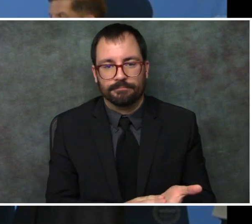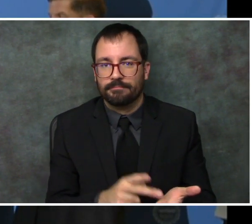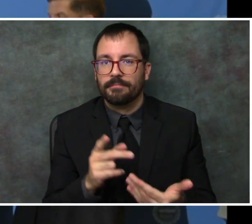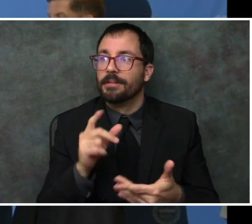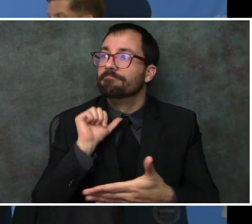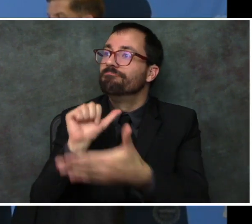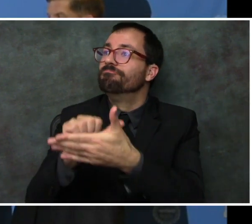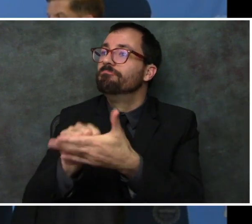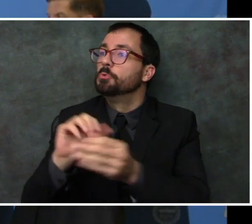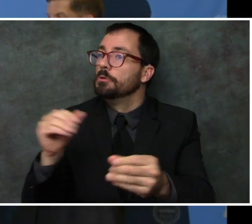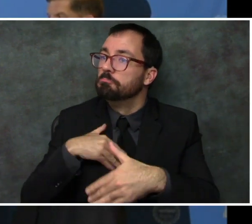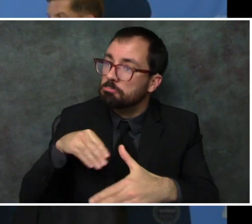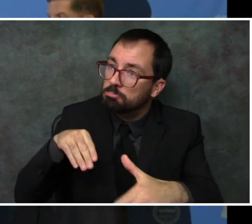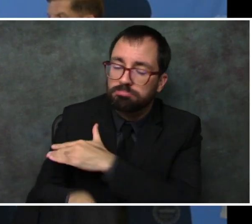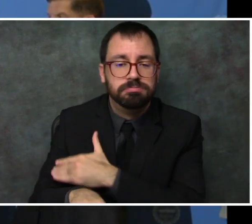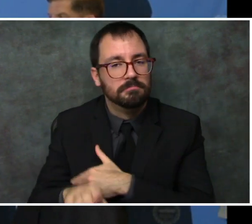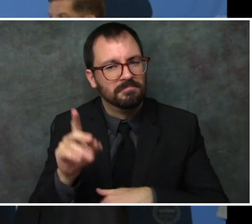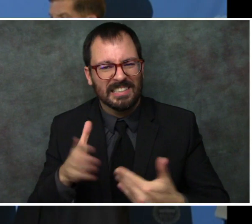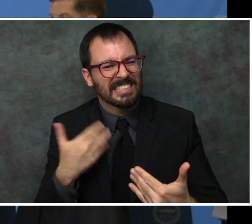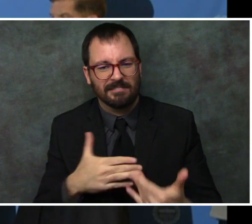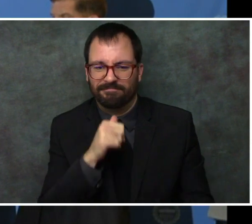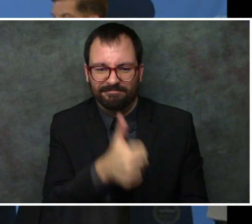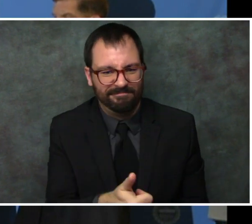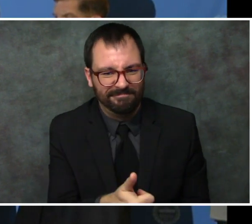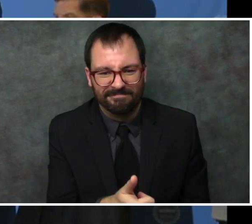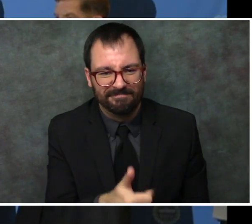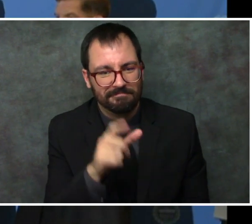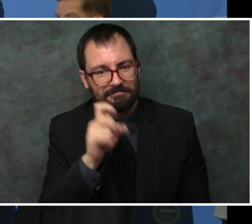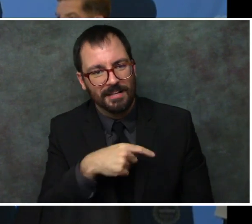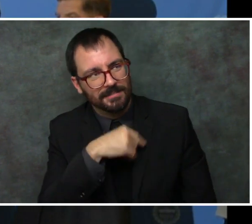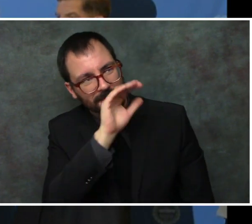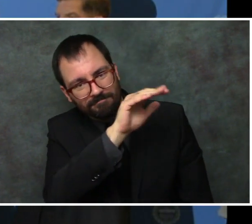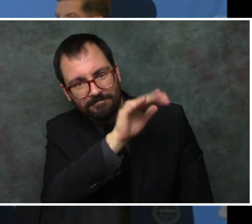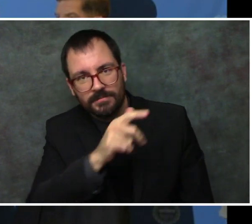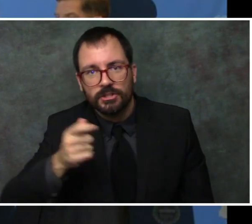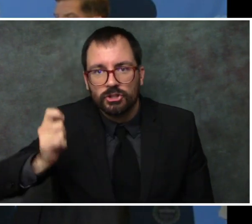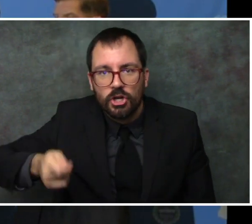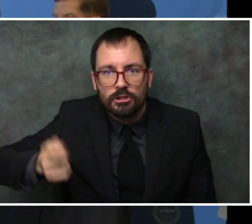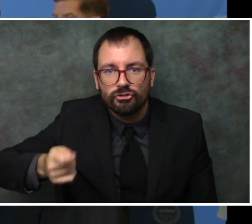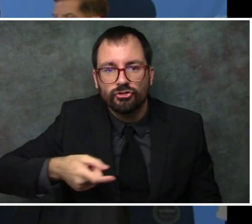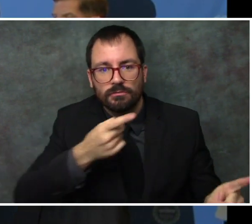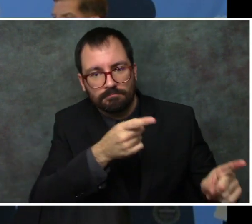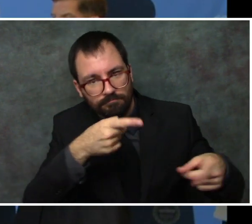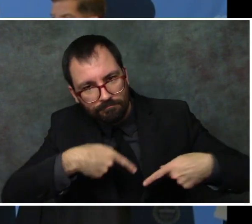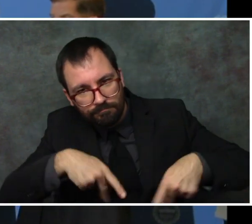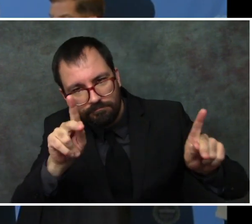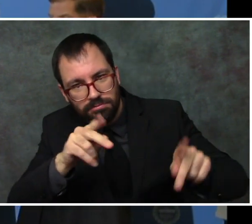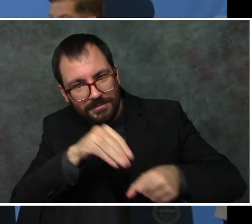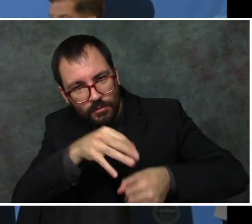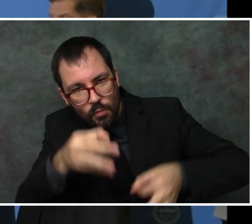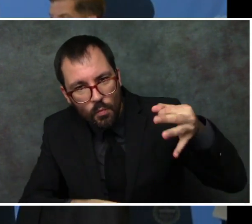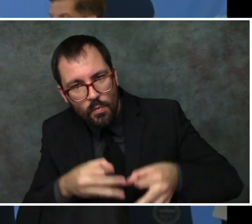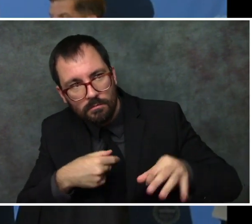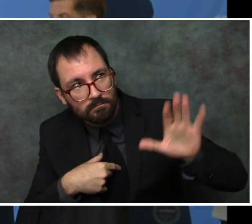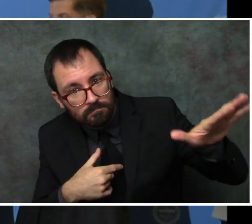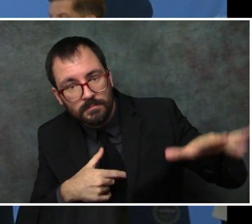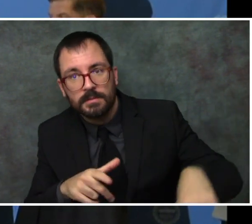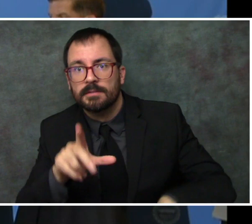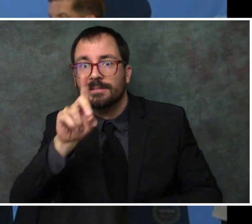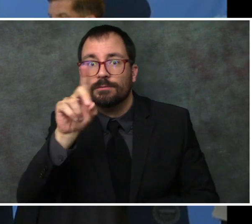attorney. So what's put in place is to make sure any affidavit in support of a search